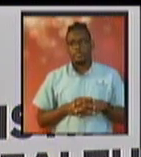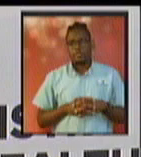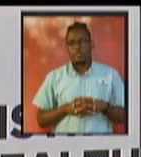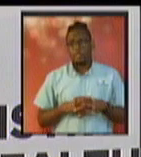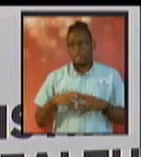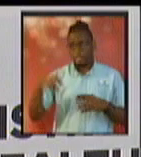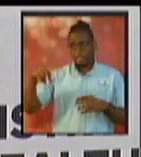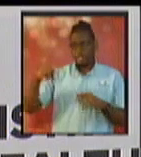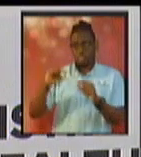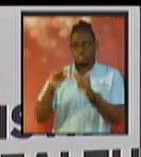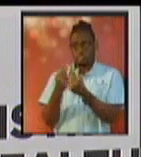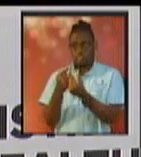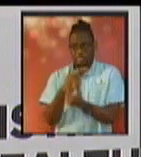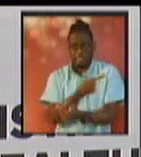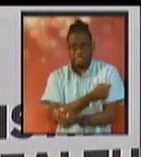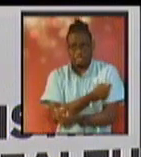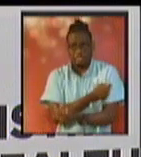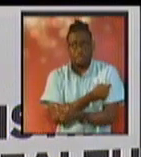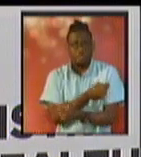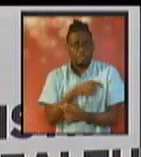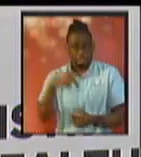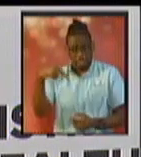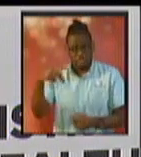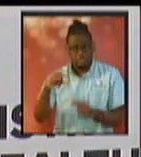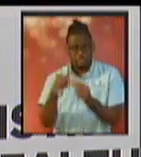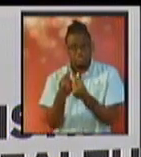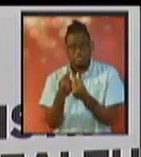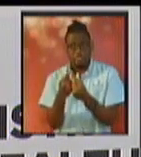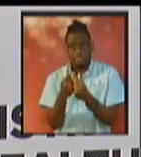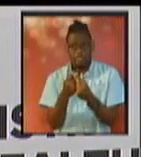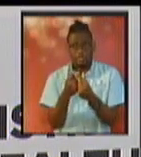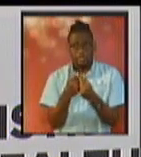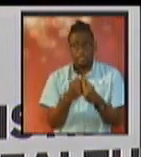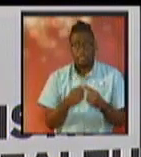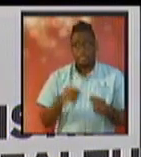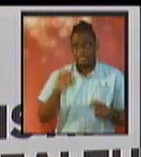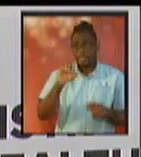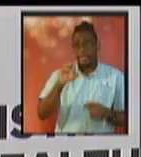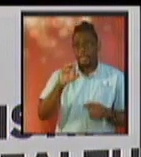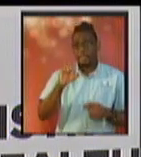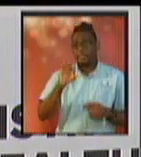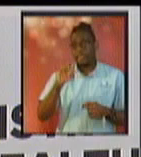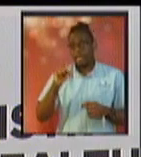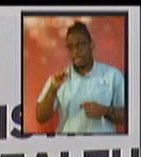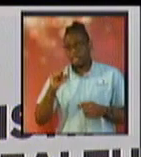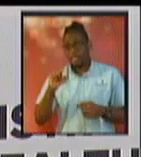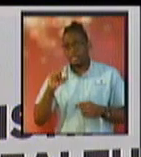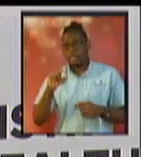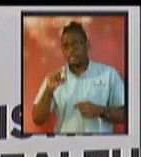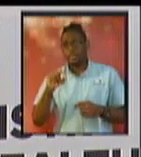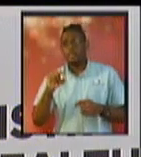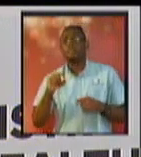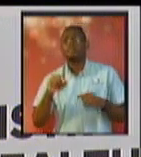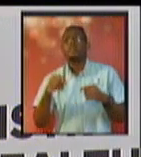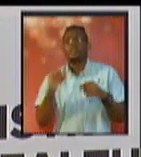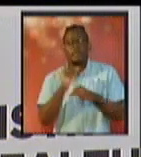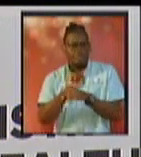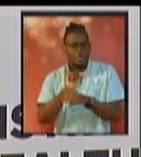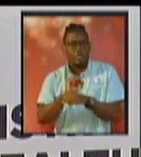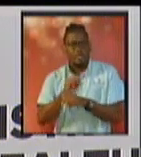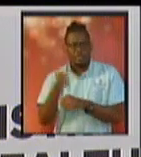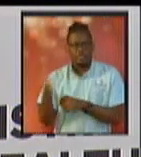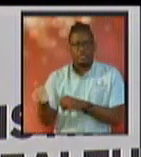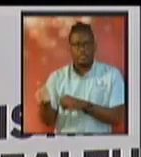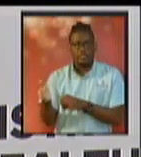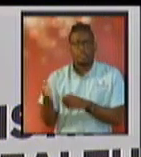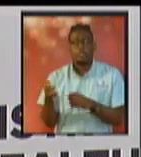down as a country to receive vaccines at a pre-agreed price. So now PAHO